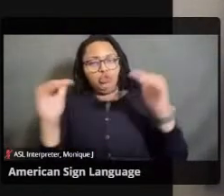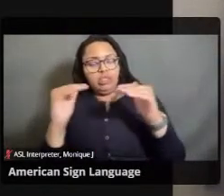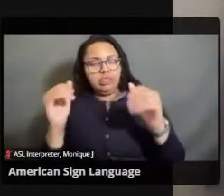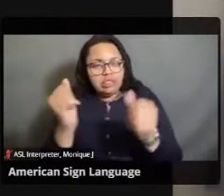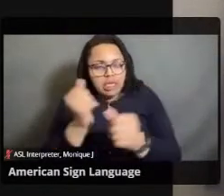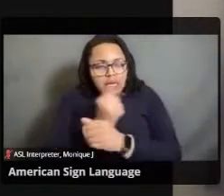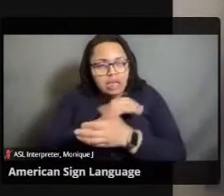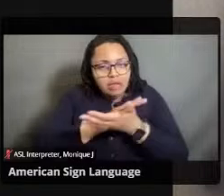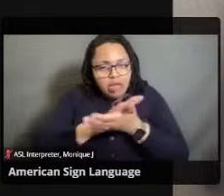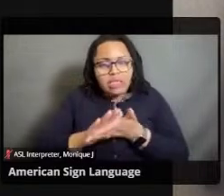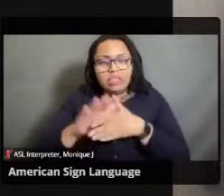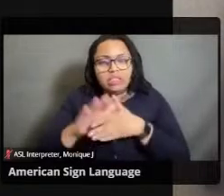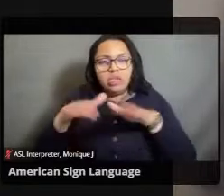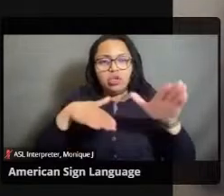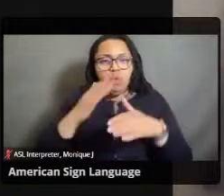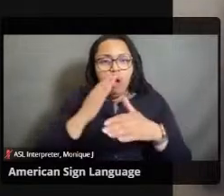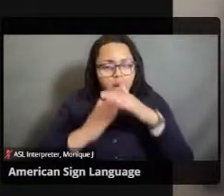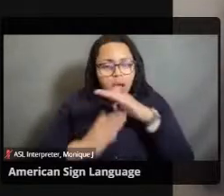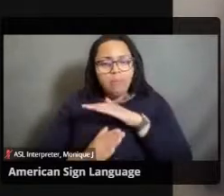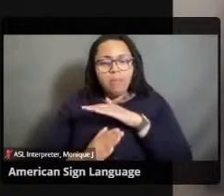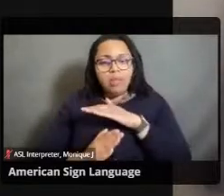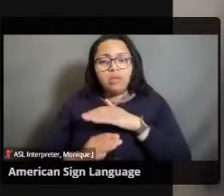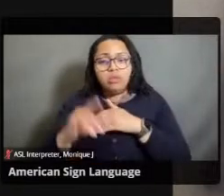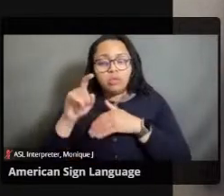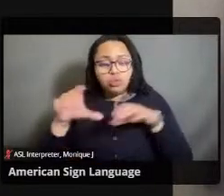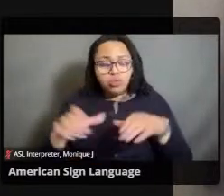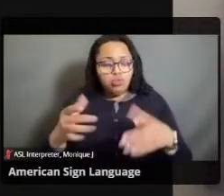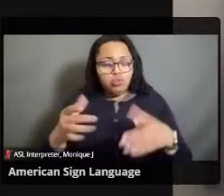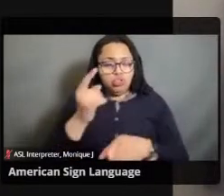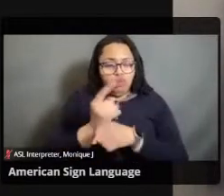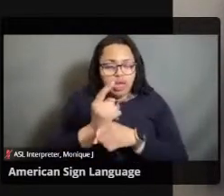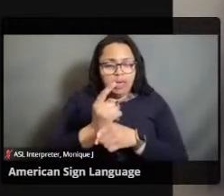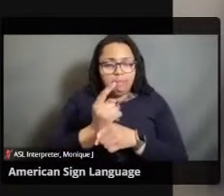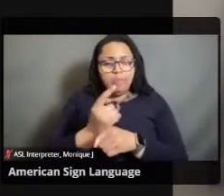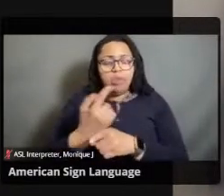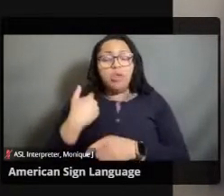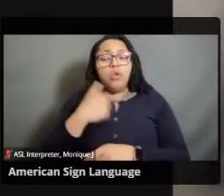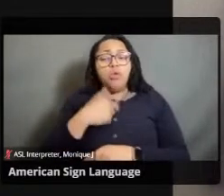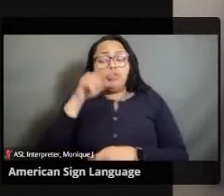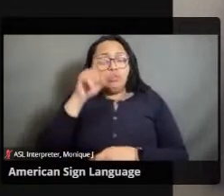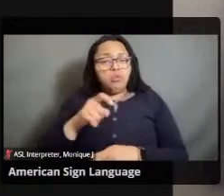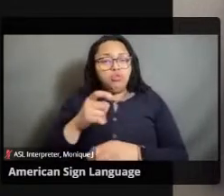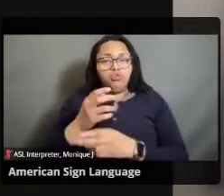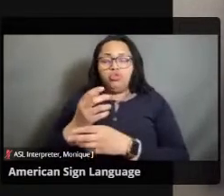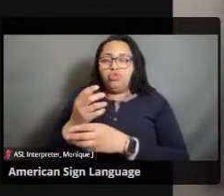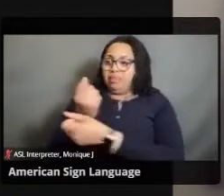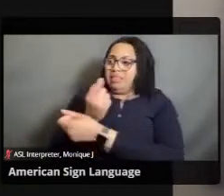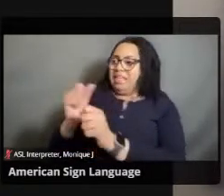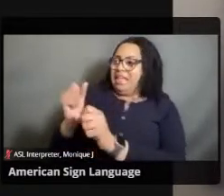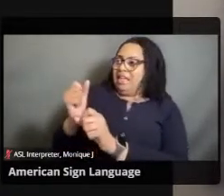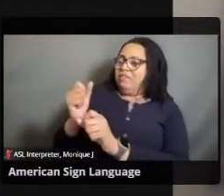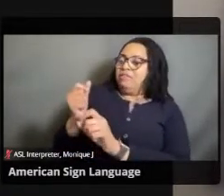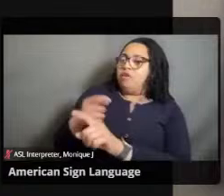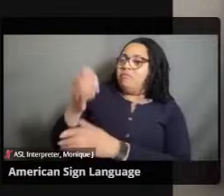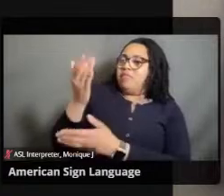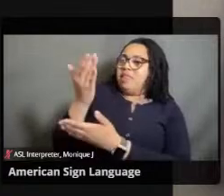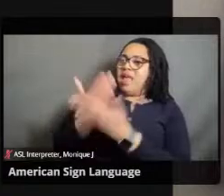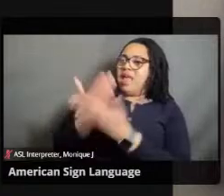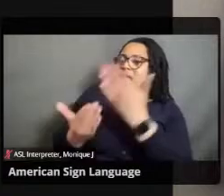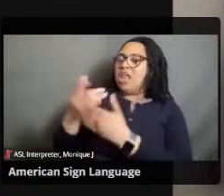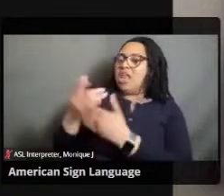humbly. We're supposed to do what is right. We're supposed to rescue from the hand of the oppressor, the one who has been